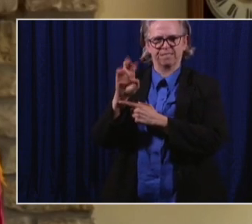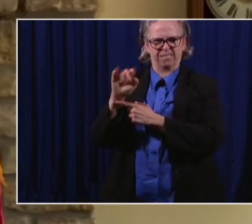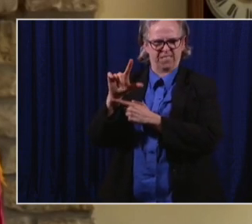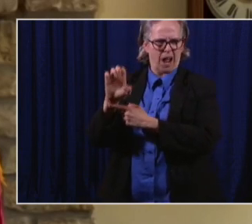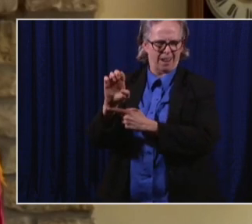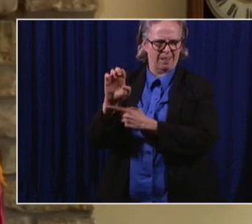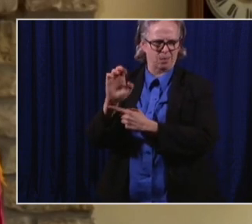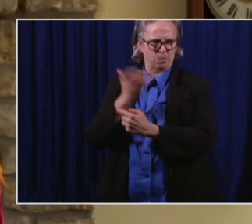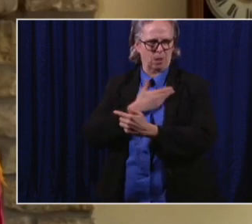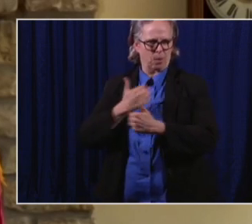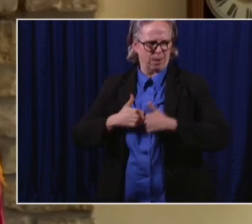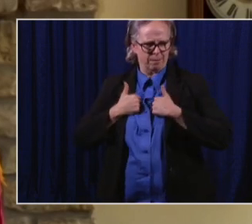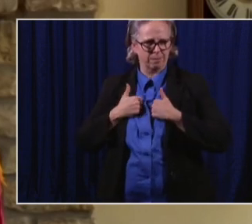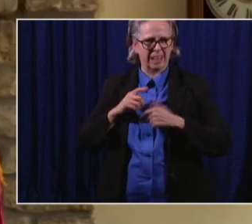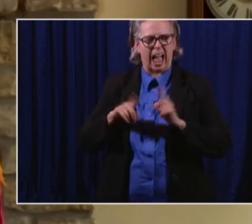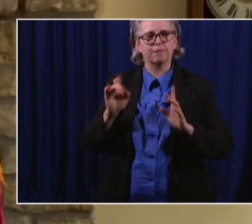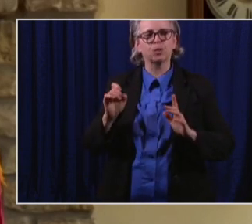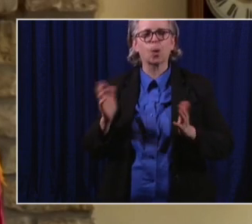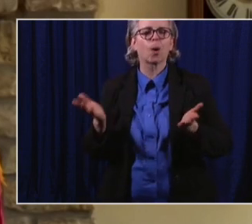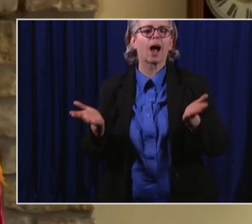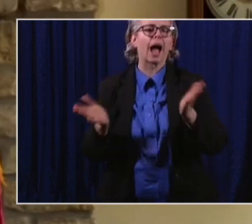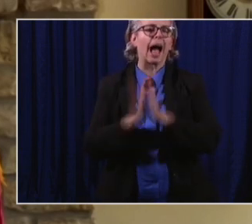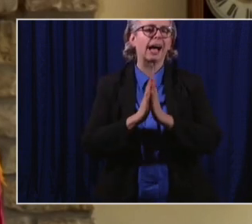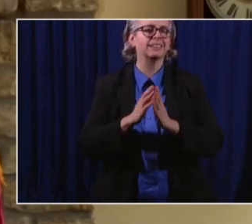check with Fran.